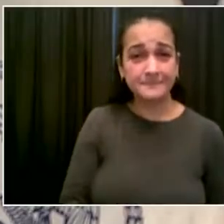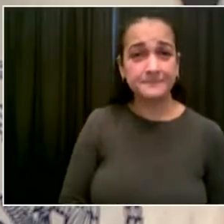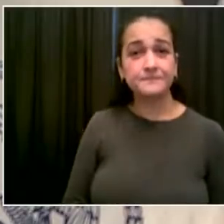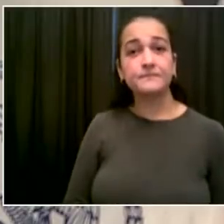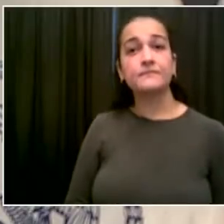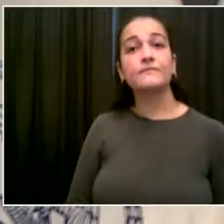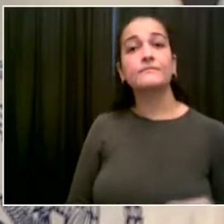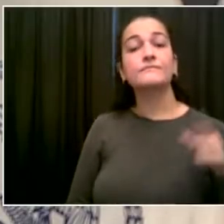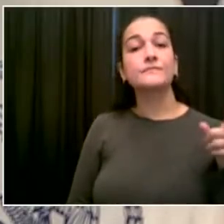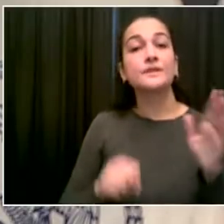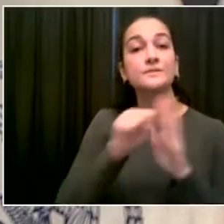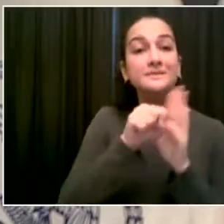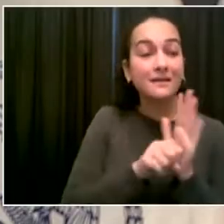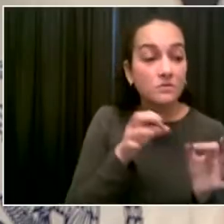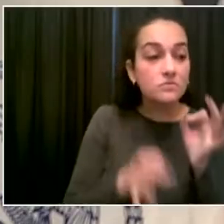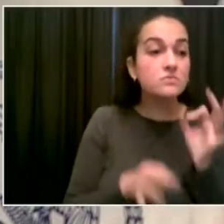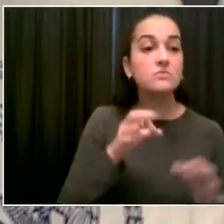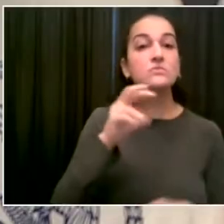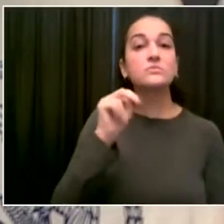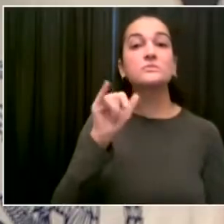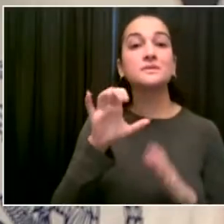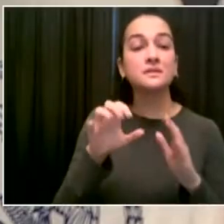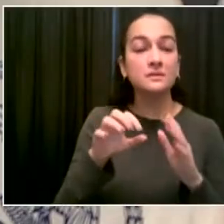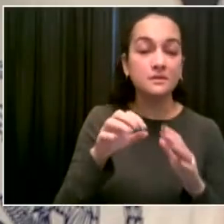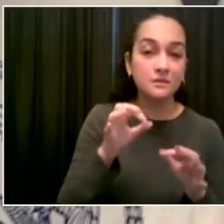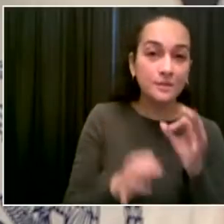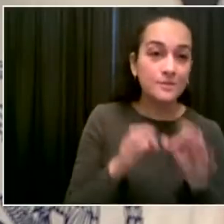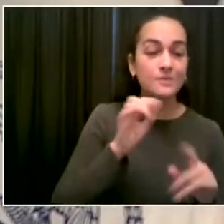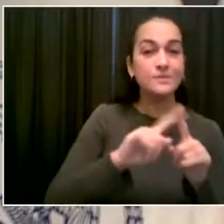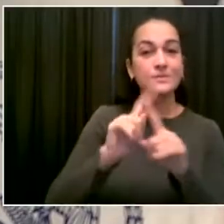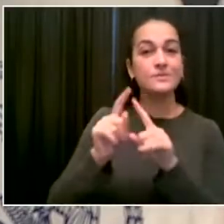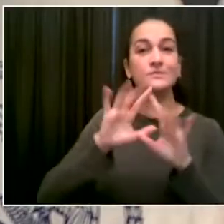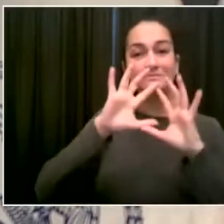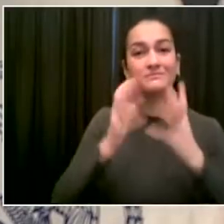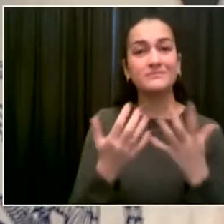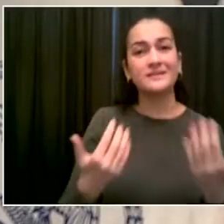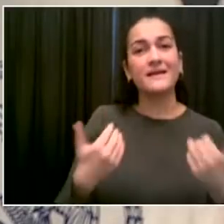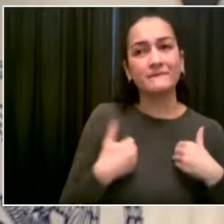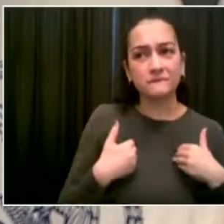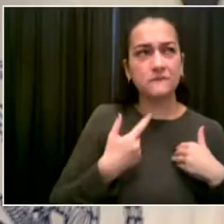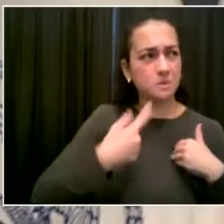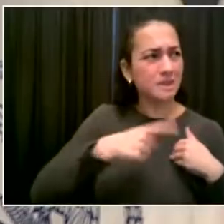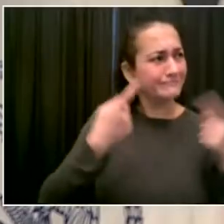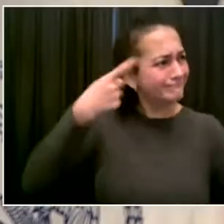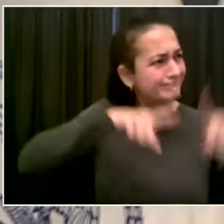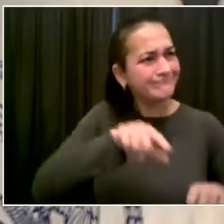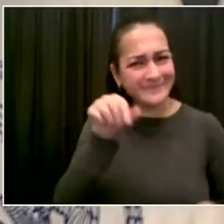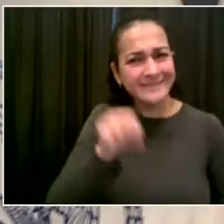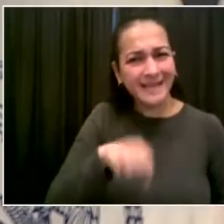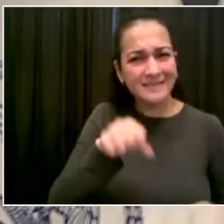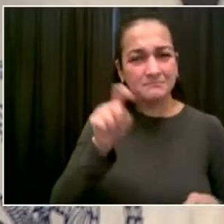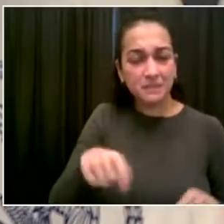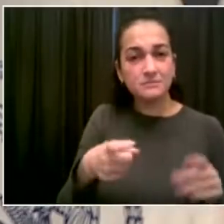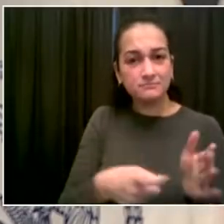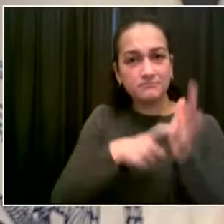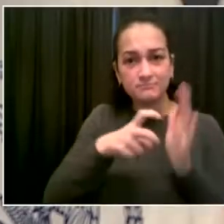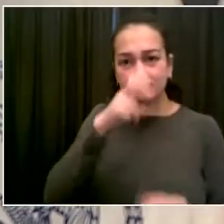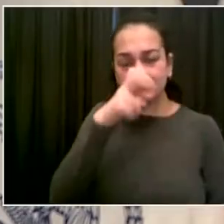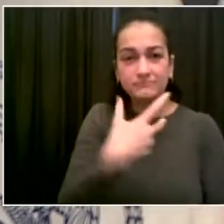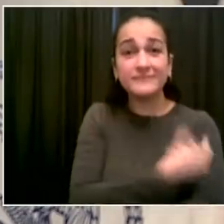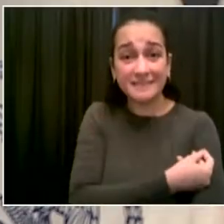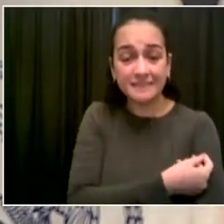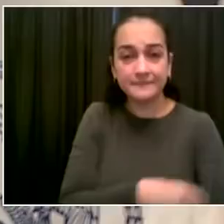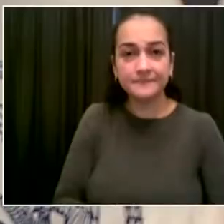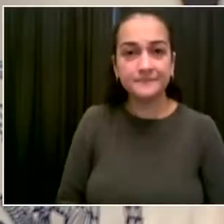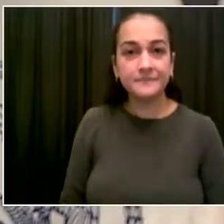to protect employees and the people they serve. In terms of correction, for months now, we've been dealing with a very particular issue.